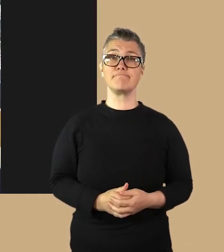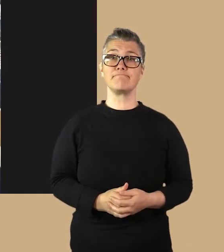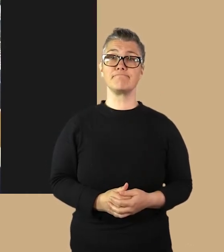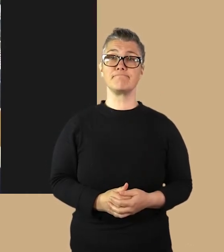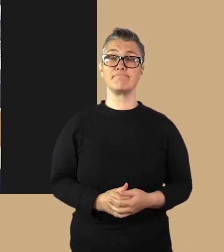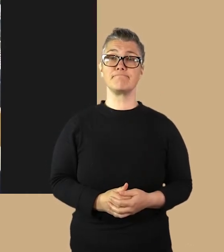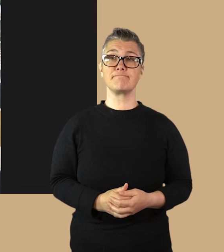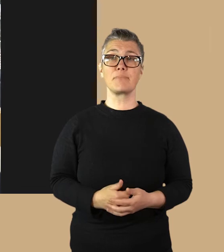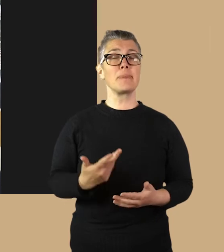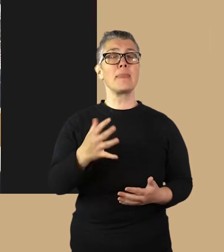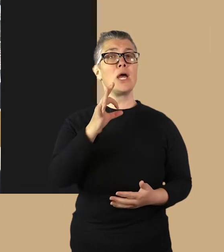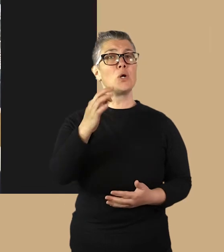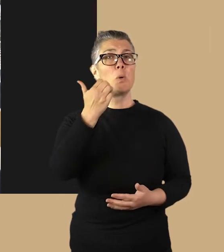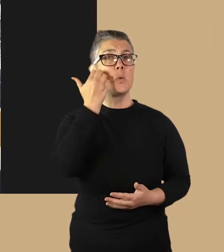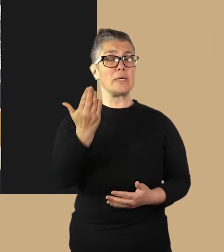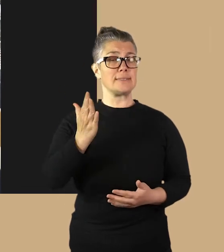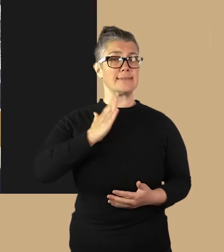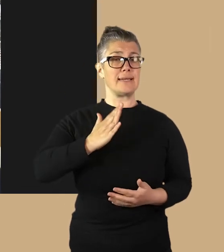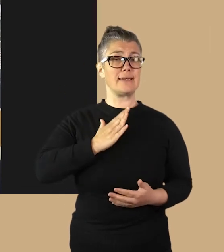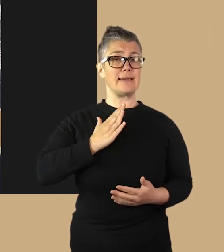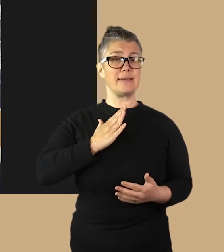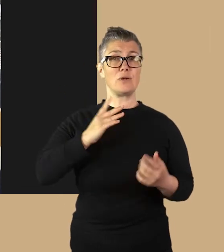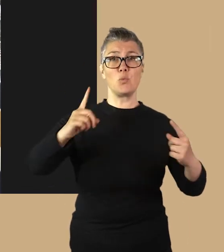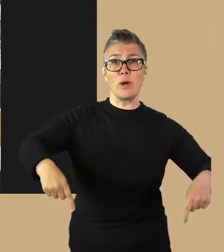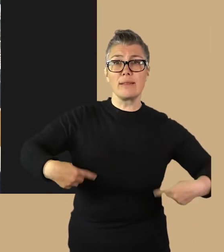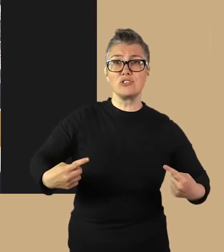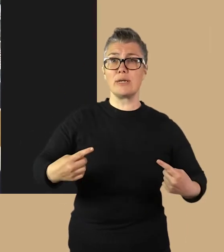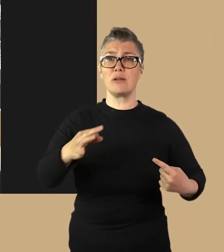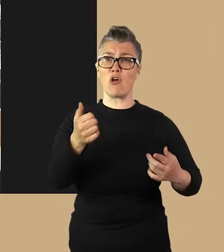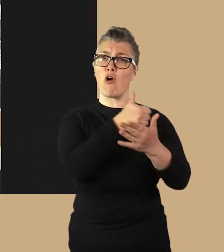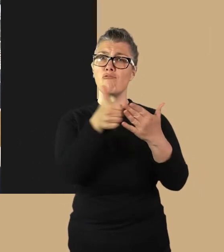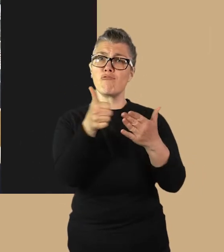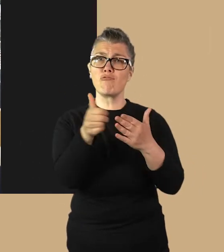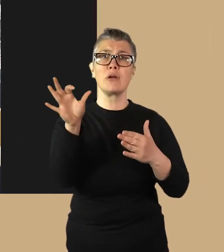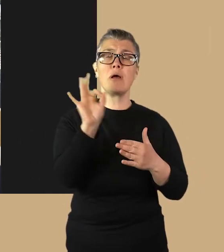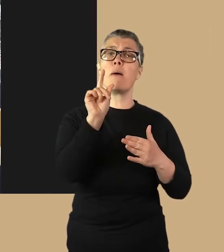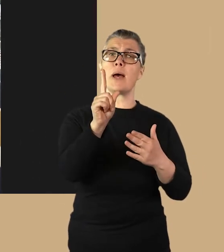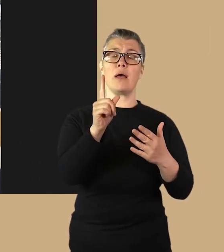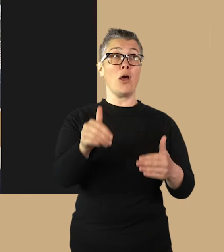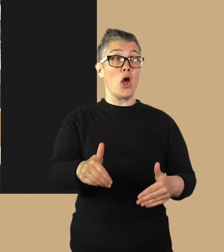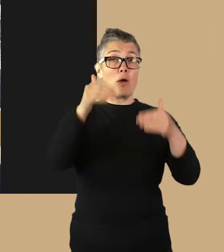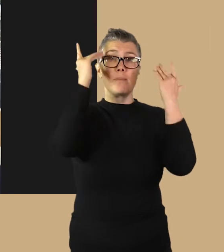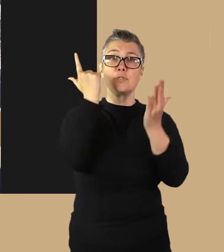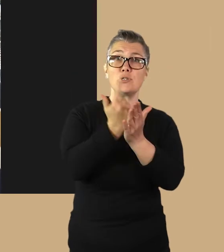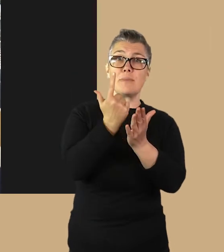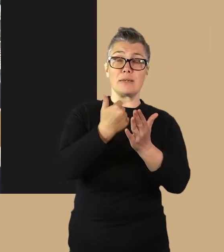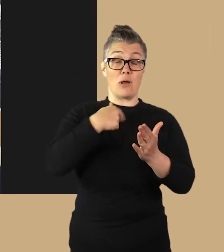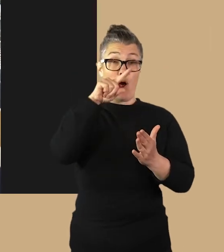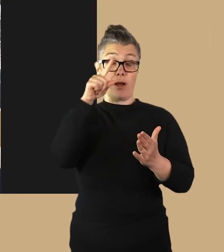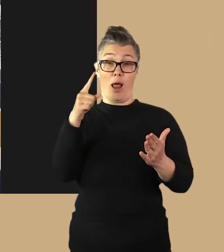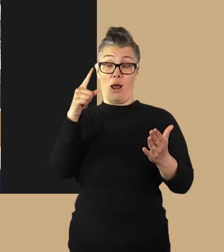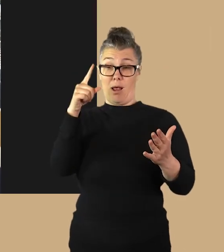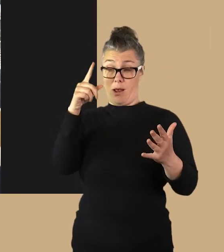I don't always I don't often use a wheelchair or anything like that, but when I'm really overwhelmed, I find it really hard